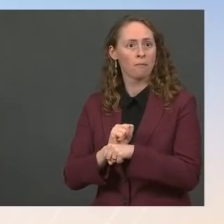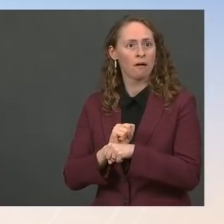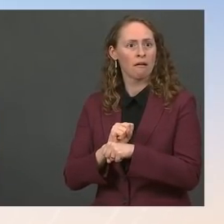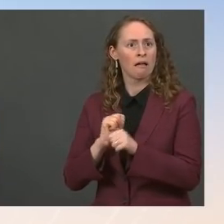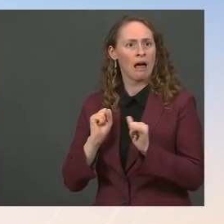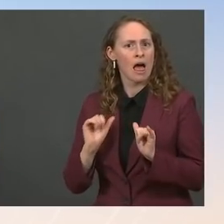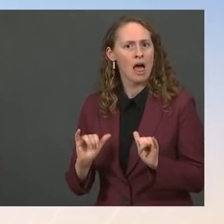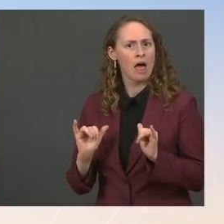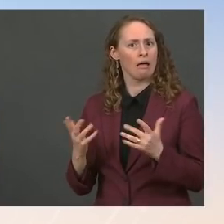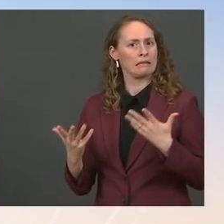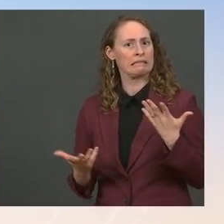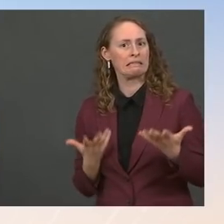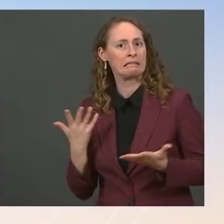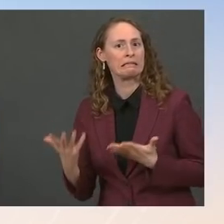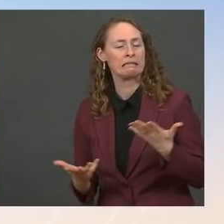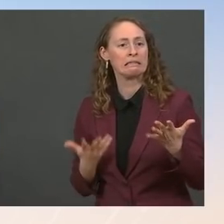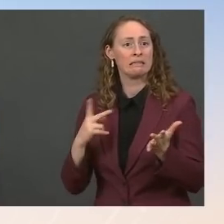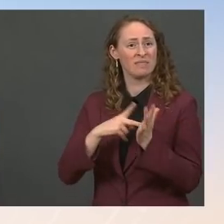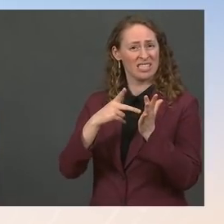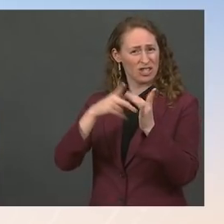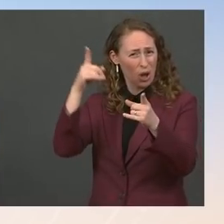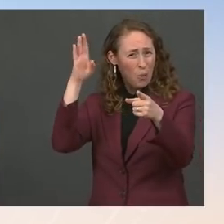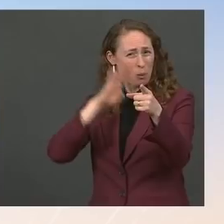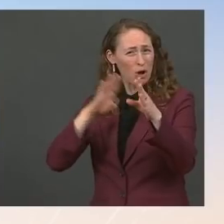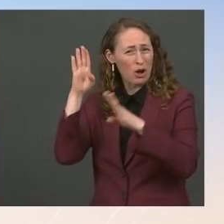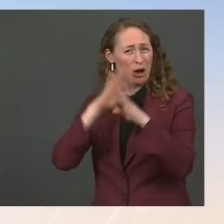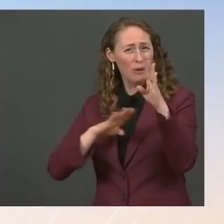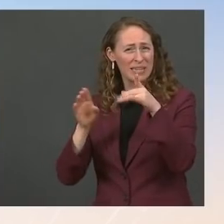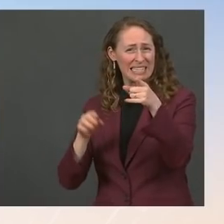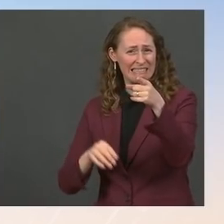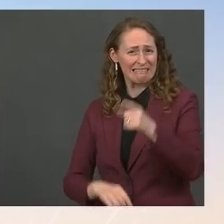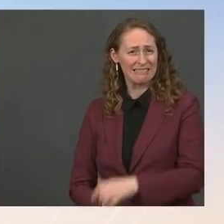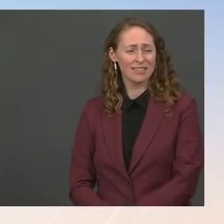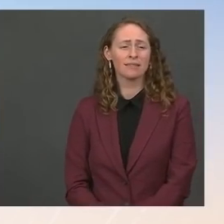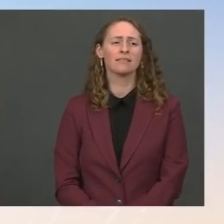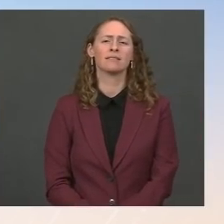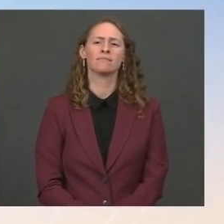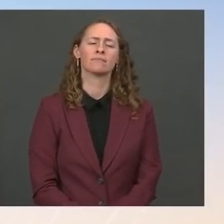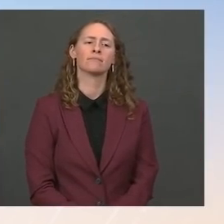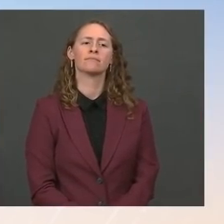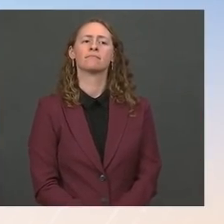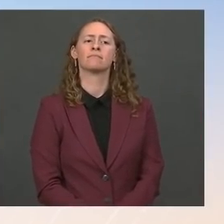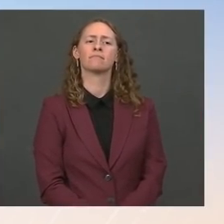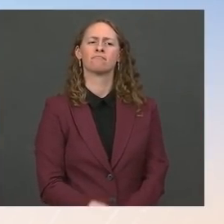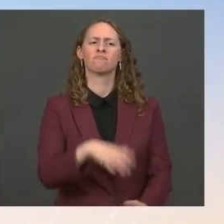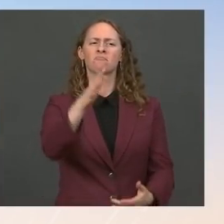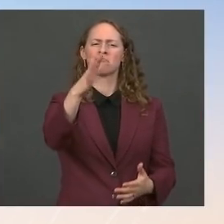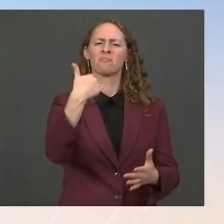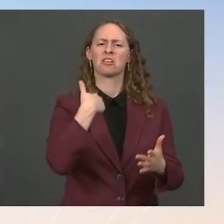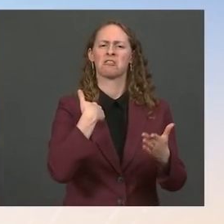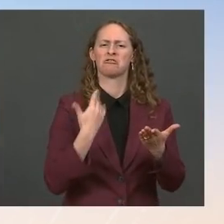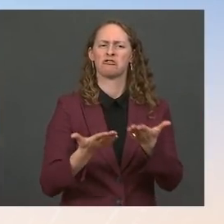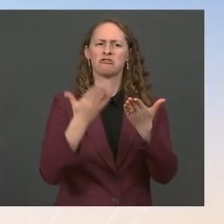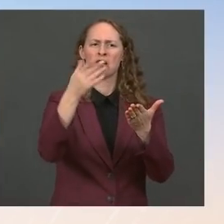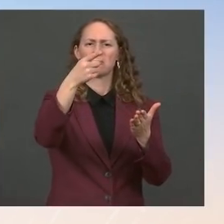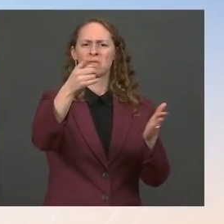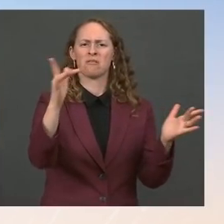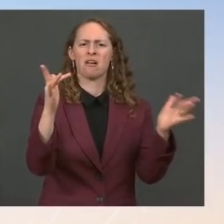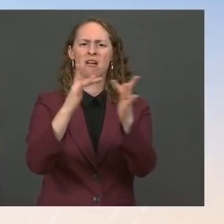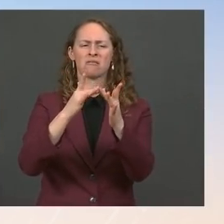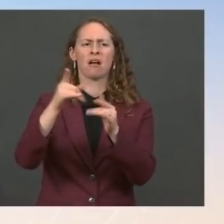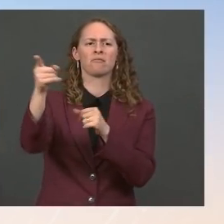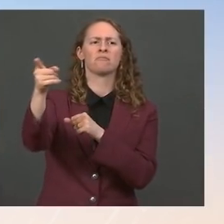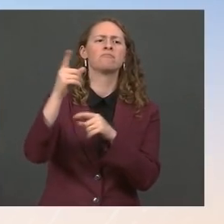is there any concern about that? Well, I would say what we point to, or what I would point you to, is evidence with a range